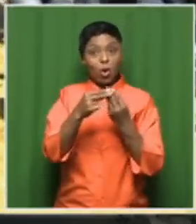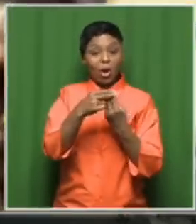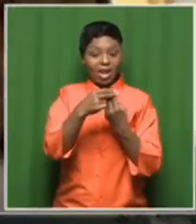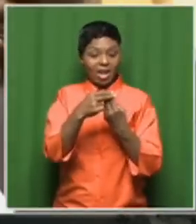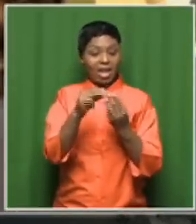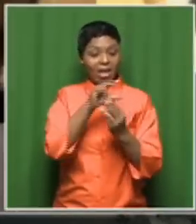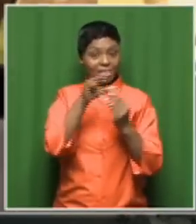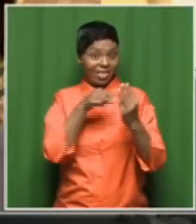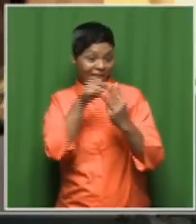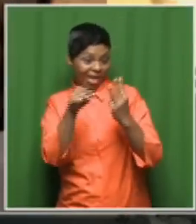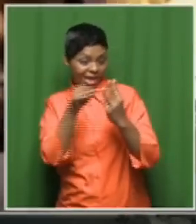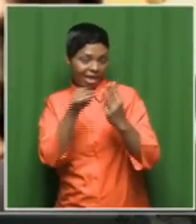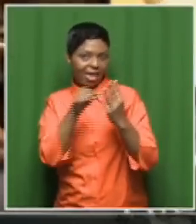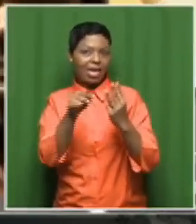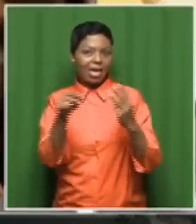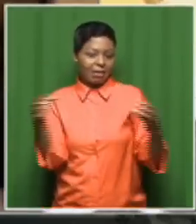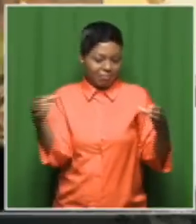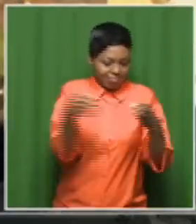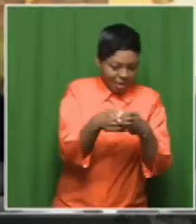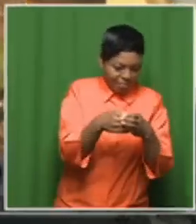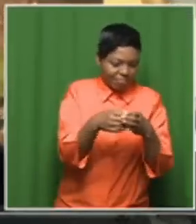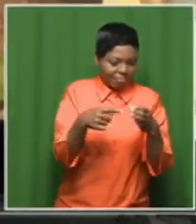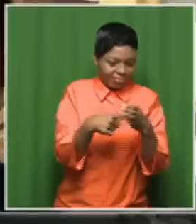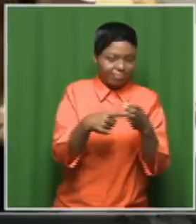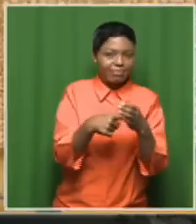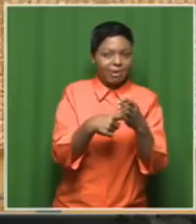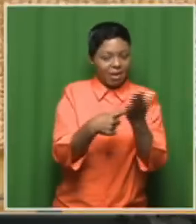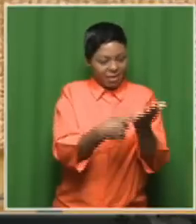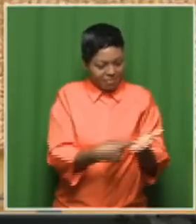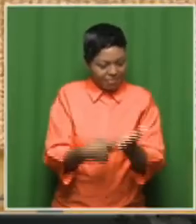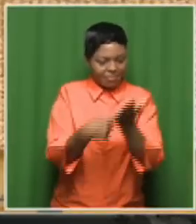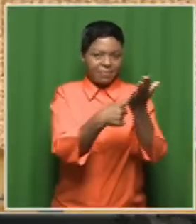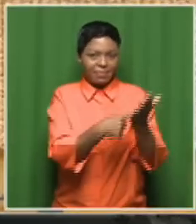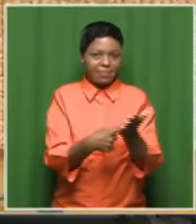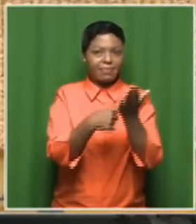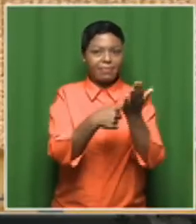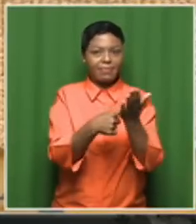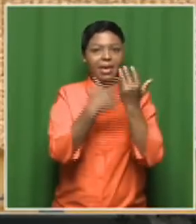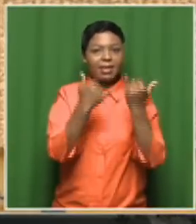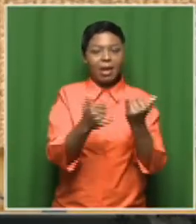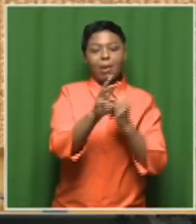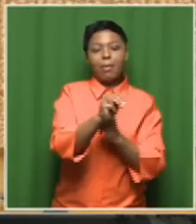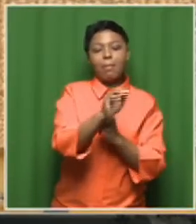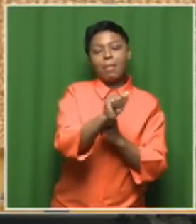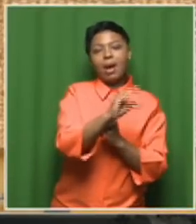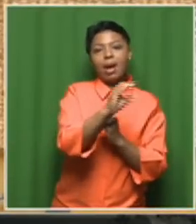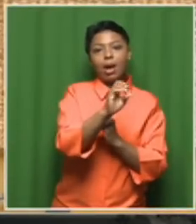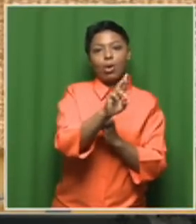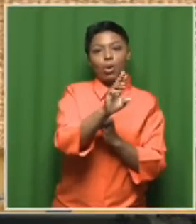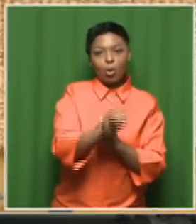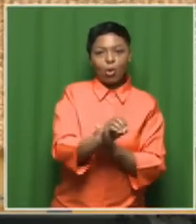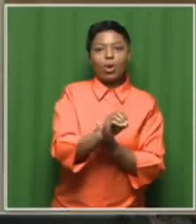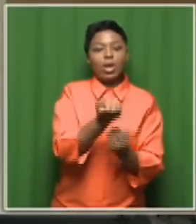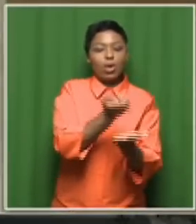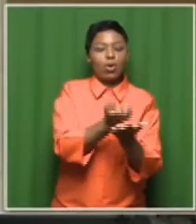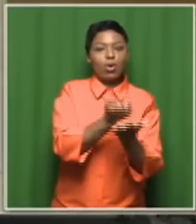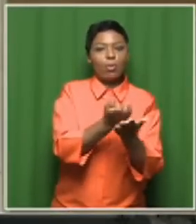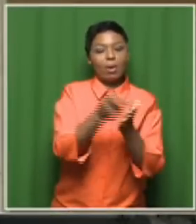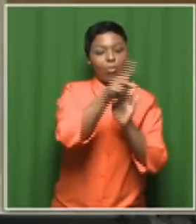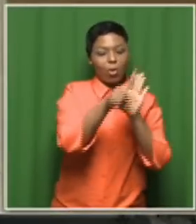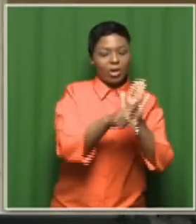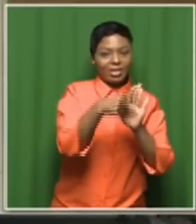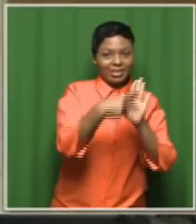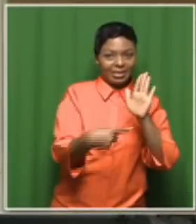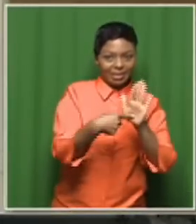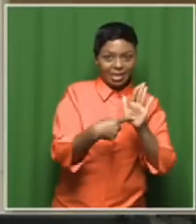very reasonable, hardly revolutionary, but macroeconomic policy called social equity and job creation, which